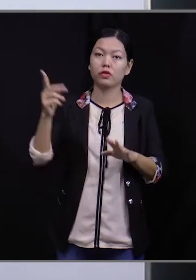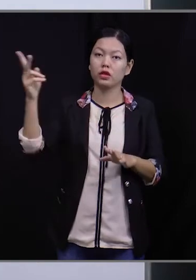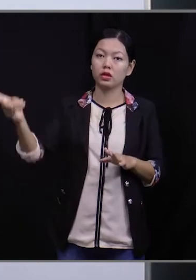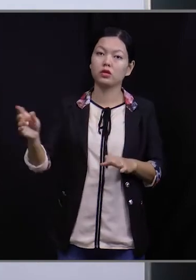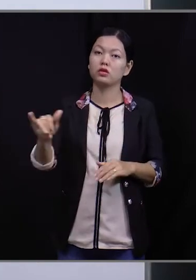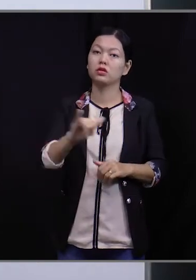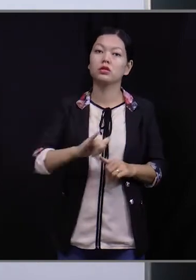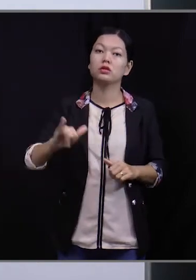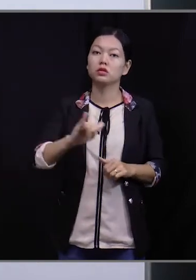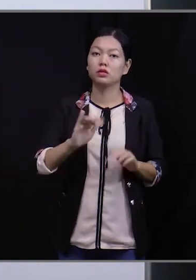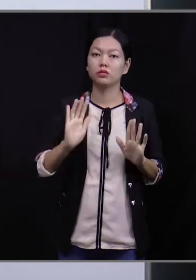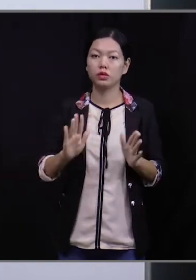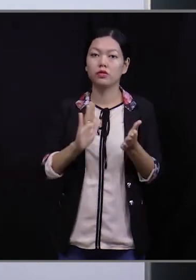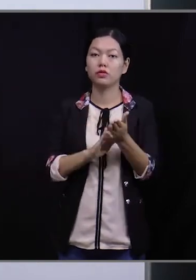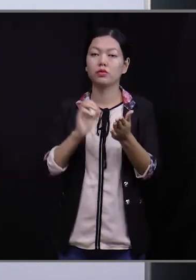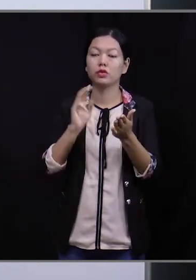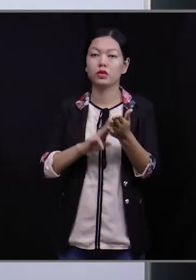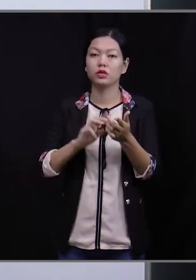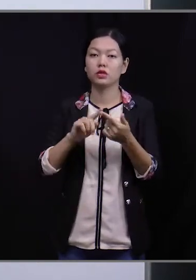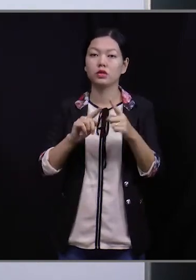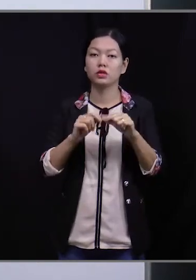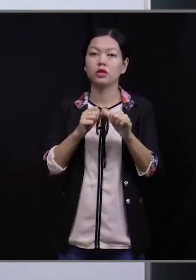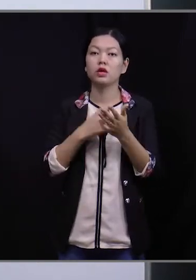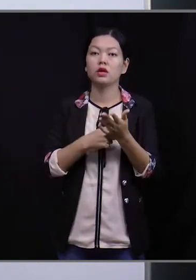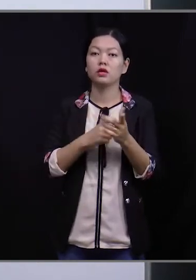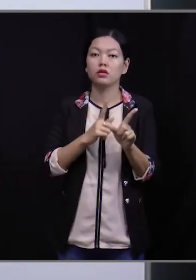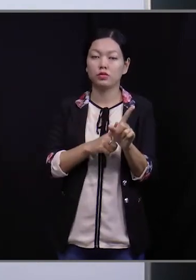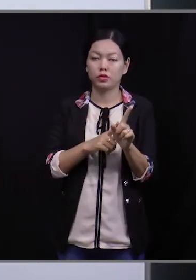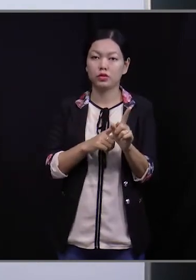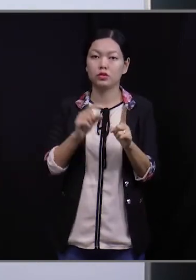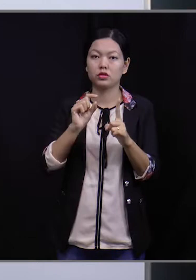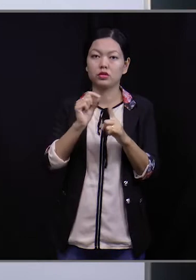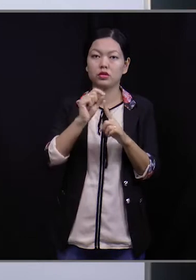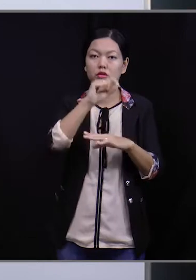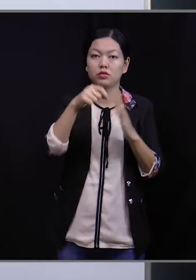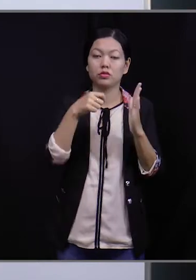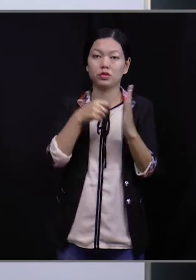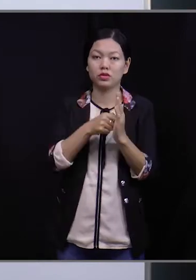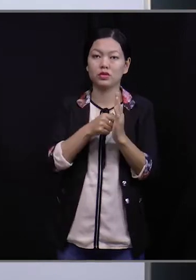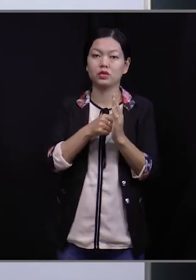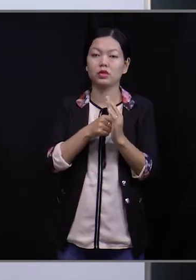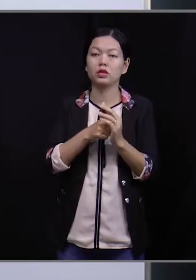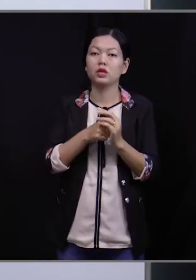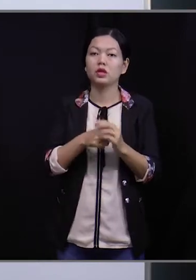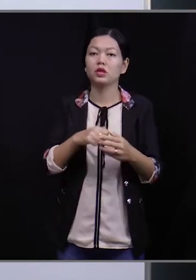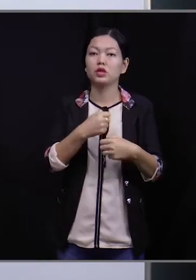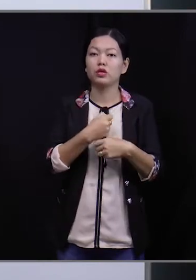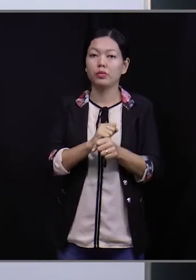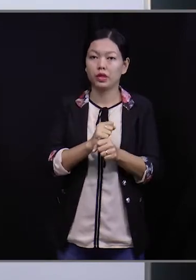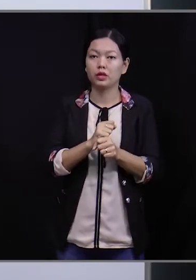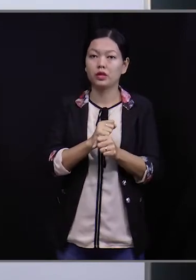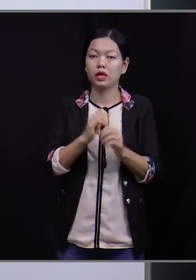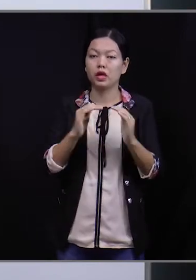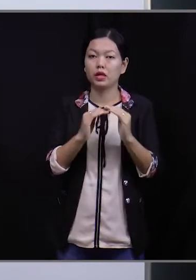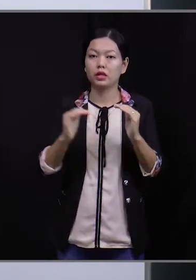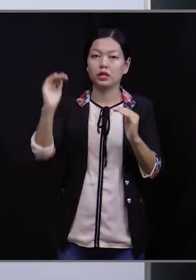adopting monetary policy is to regulate or influence the aggregate demand in the country